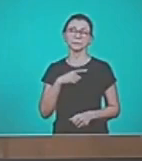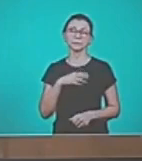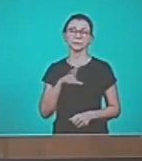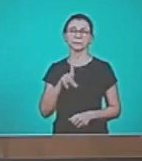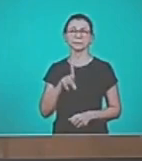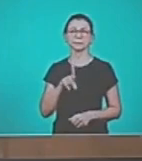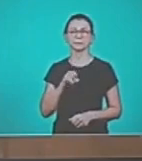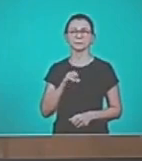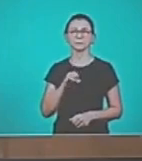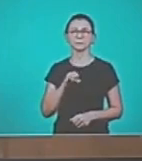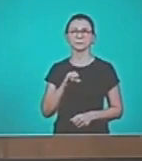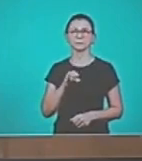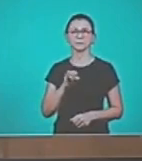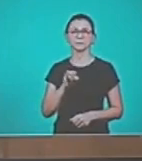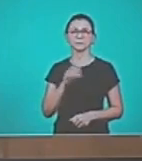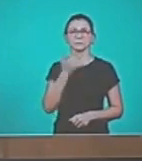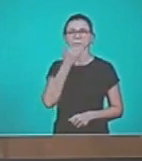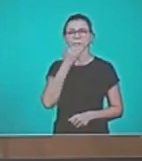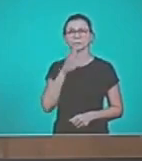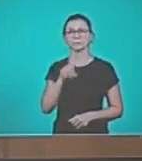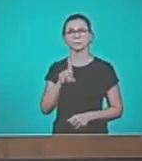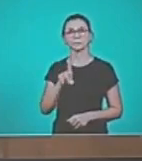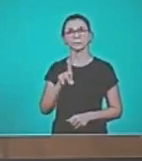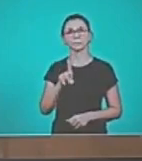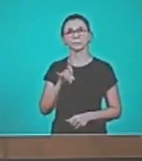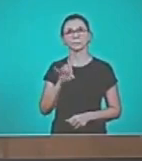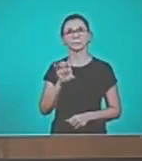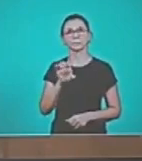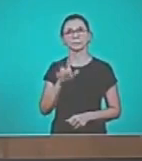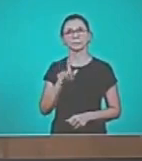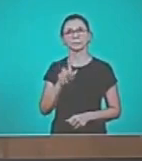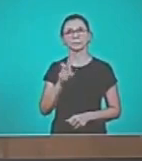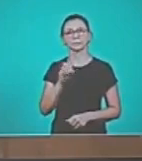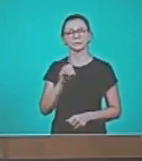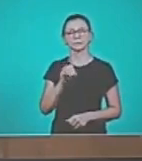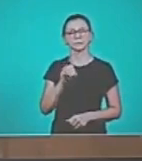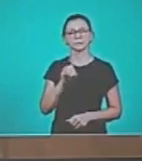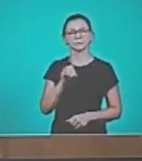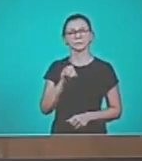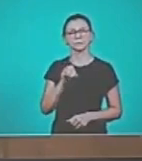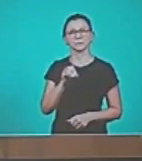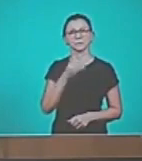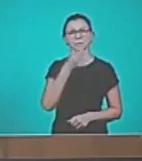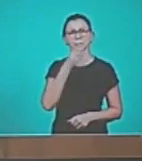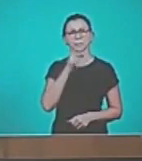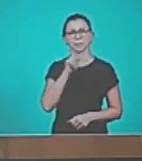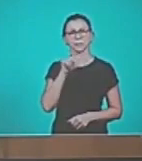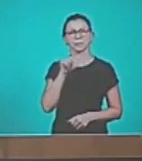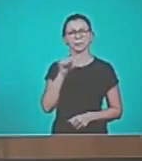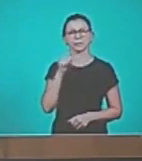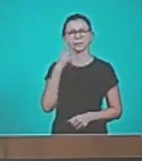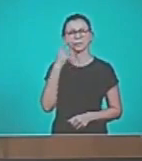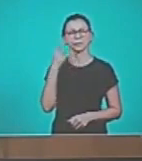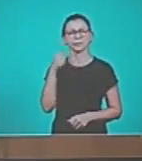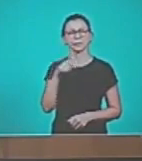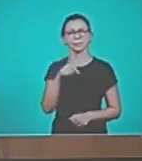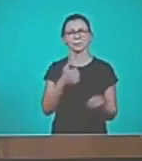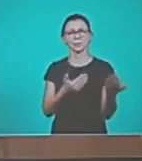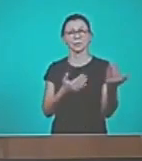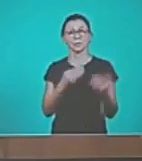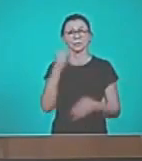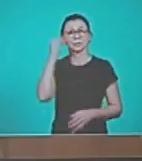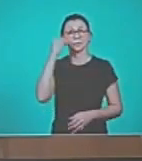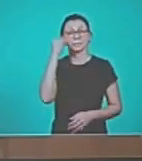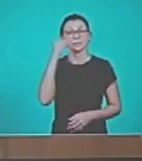We have Diego Rosado, a brother that is. It is interesting because this